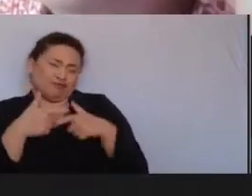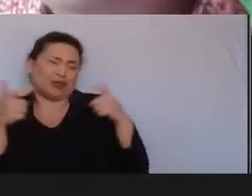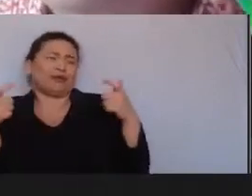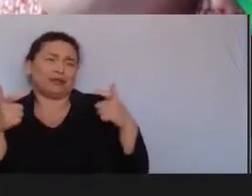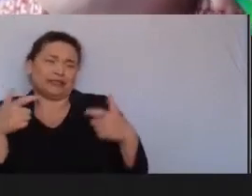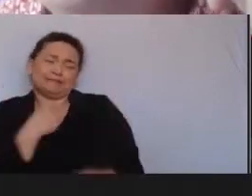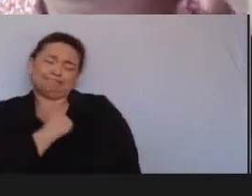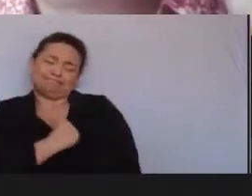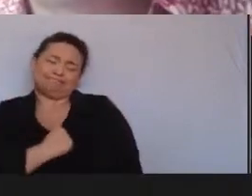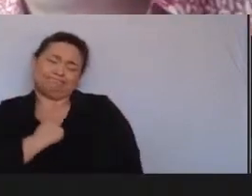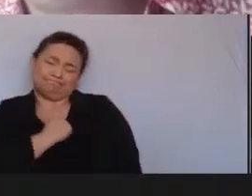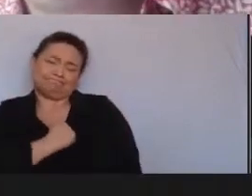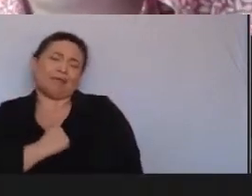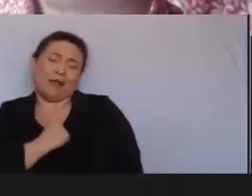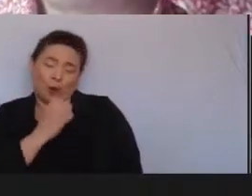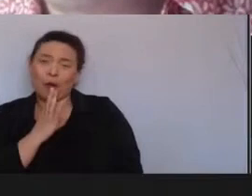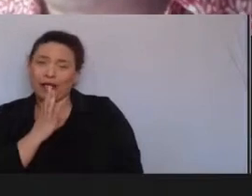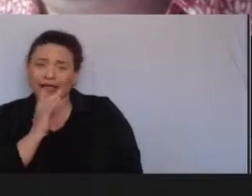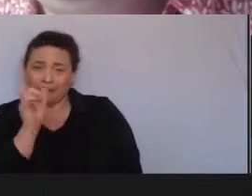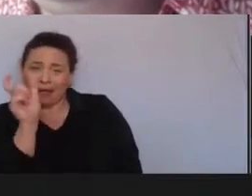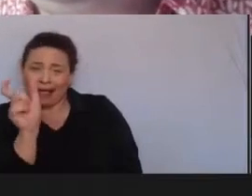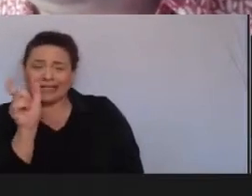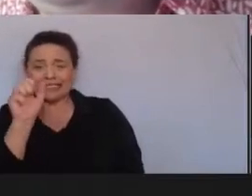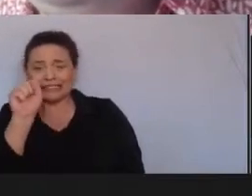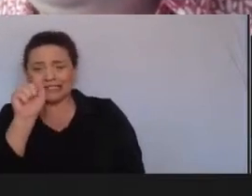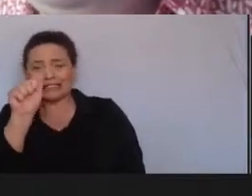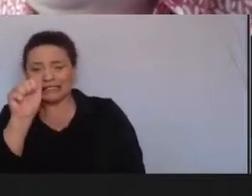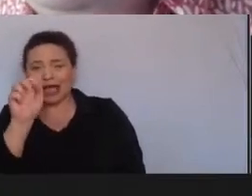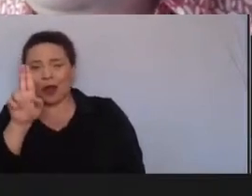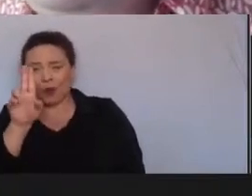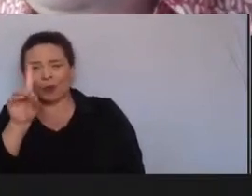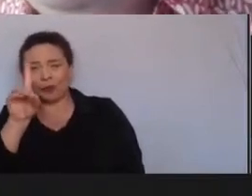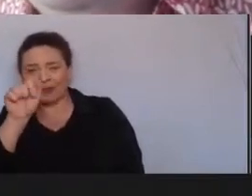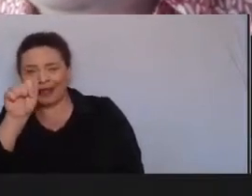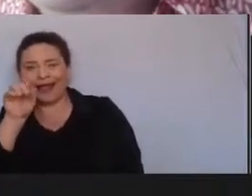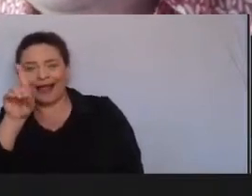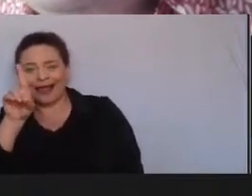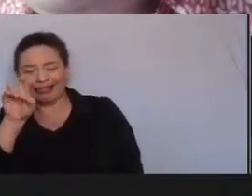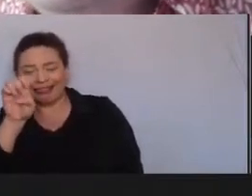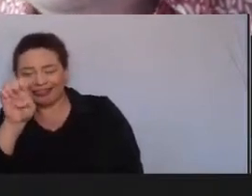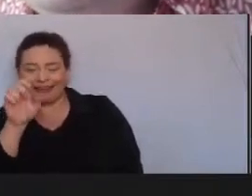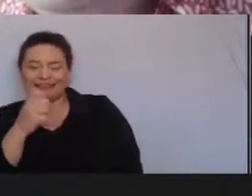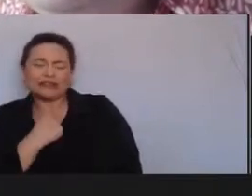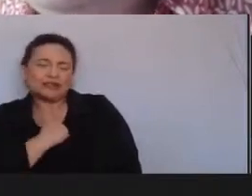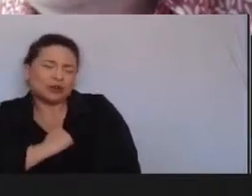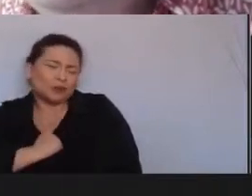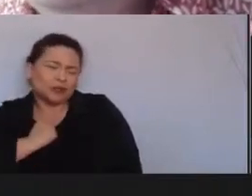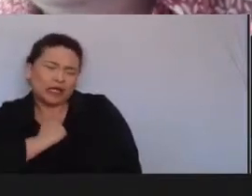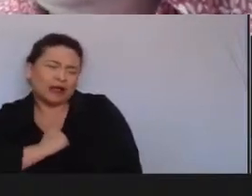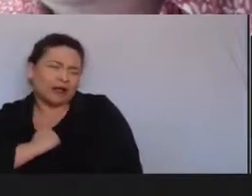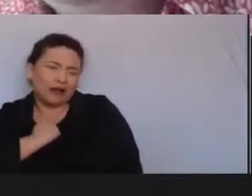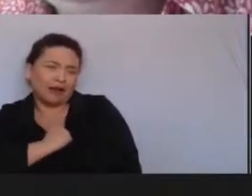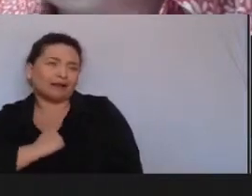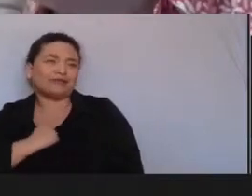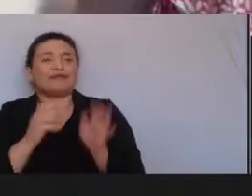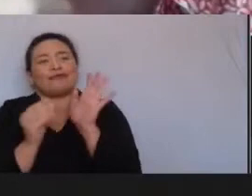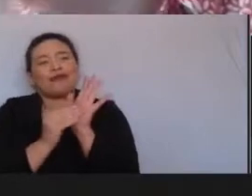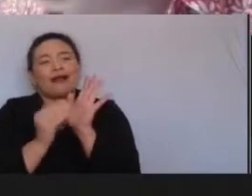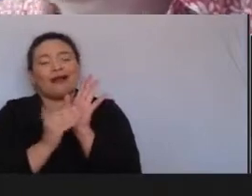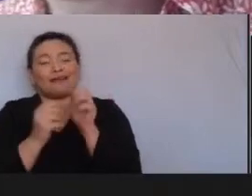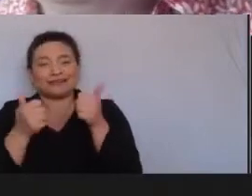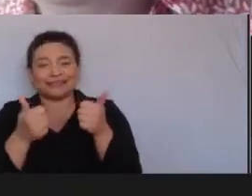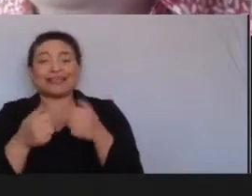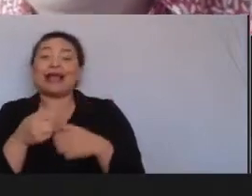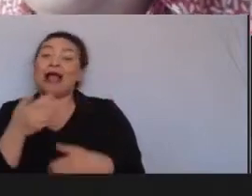yeah. We're going to miss it, I think. Well, Graham, so now it's with you. Just